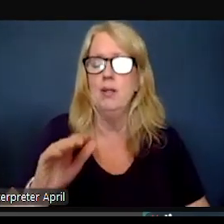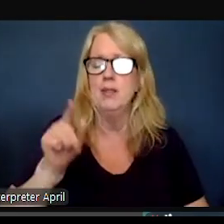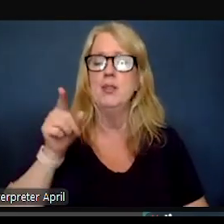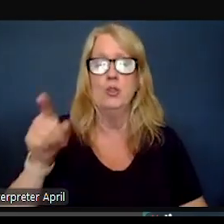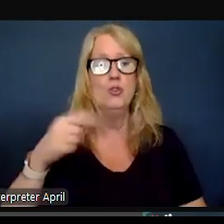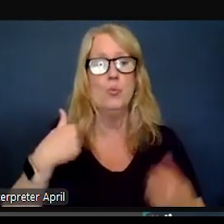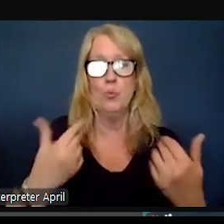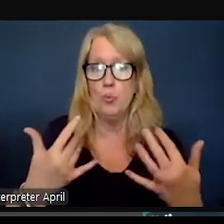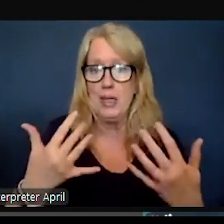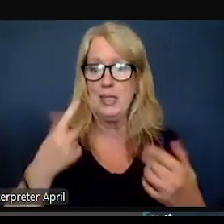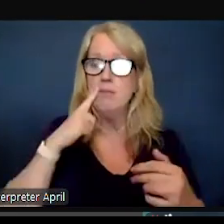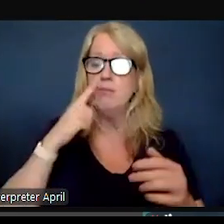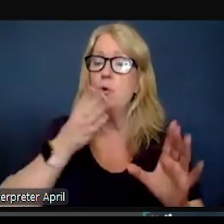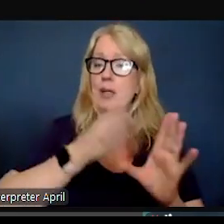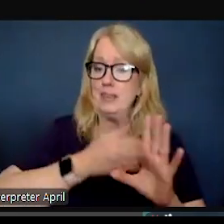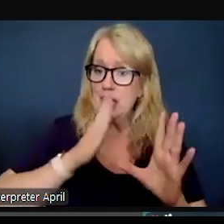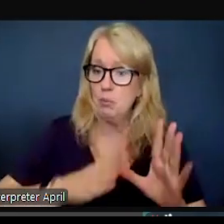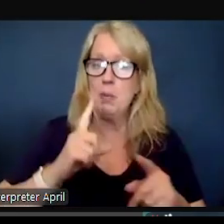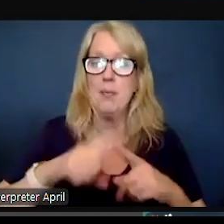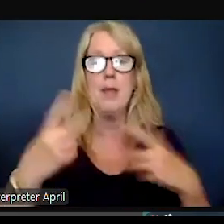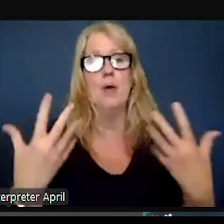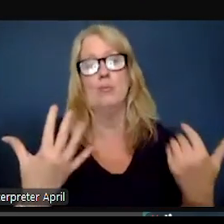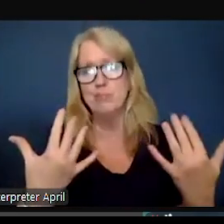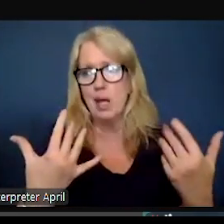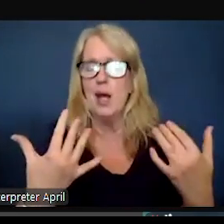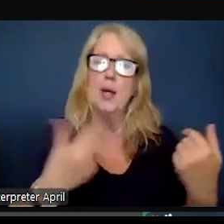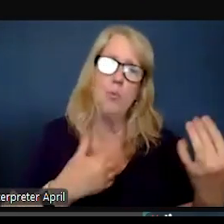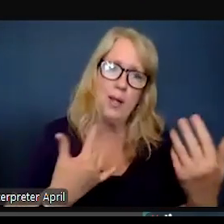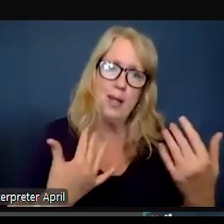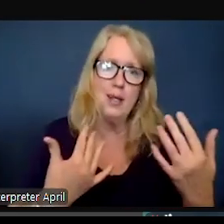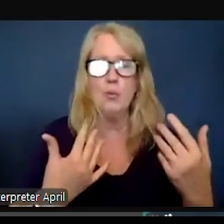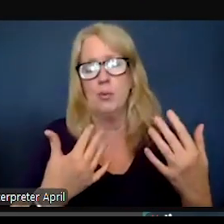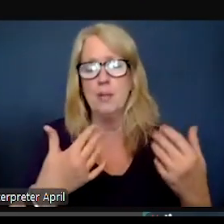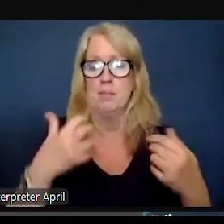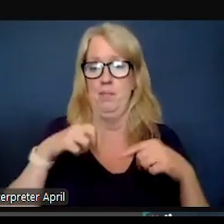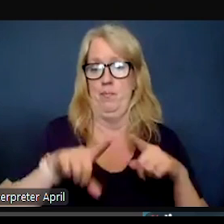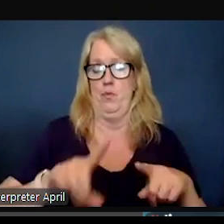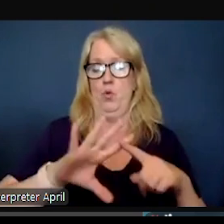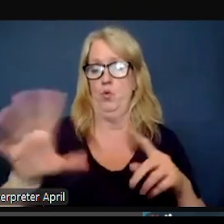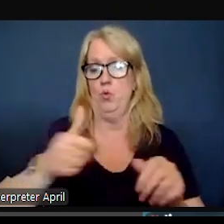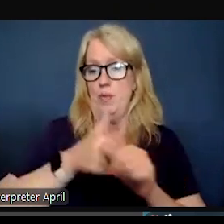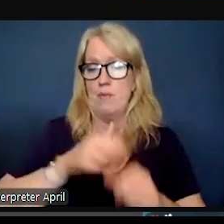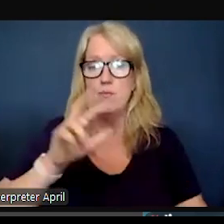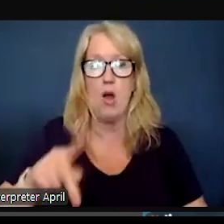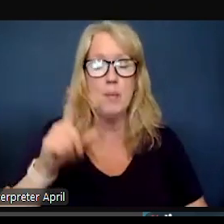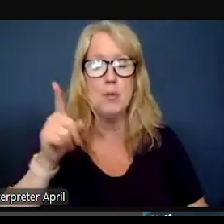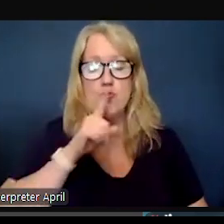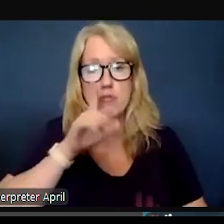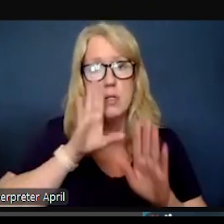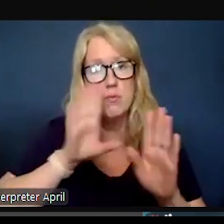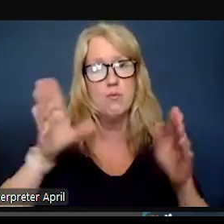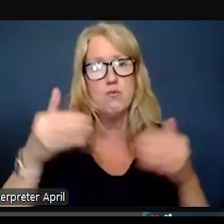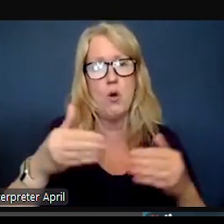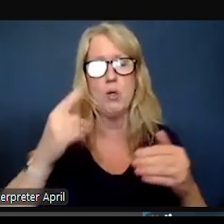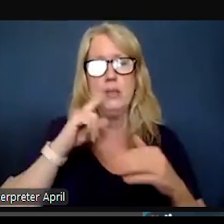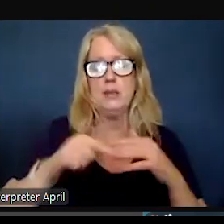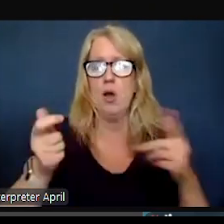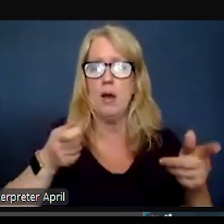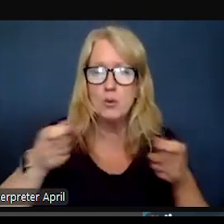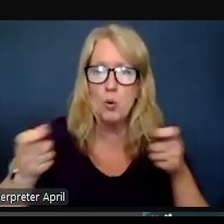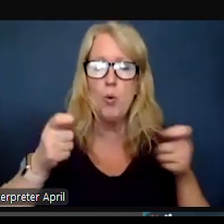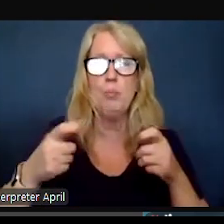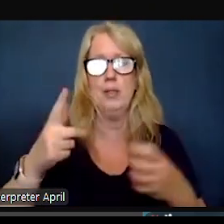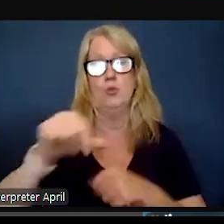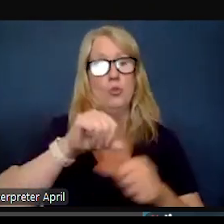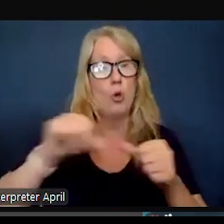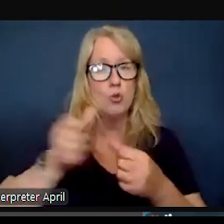result, she was waiting for her psychiatrist, which was taking a while. And so during their follow-up calls, she was really focused on coping strategies,